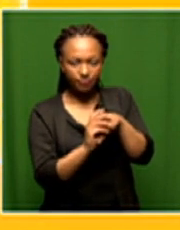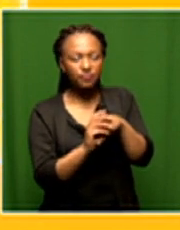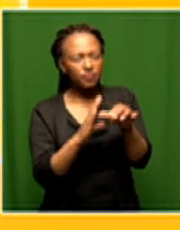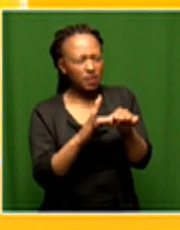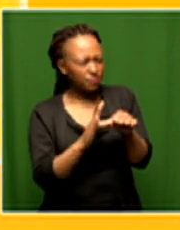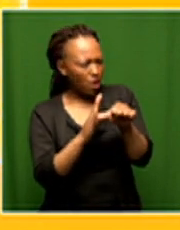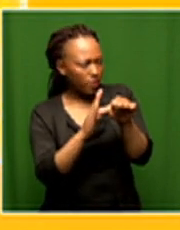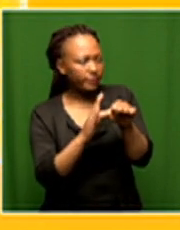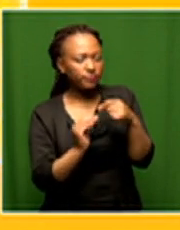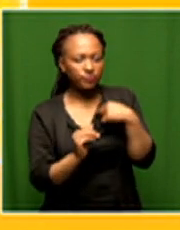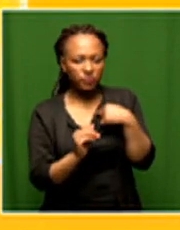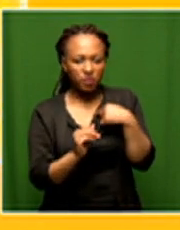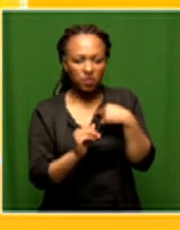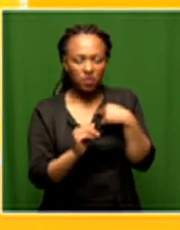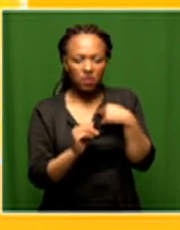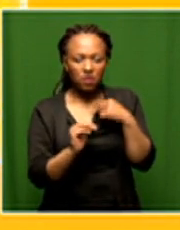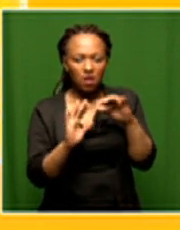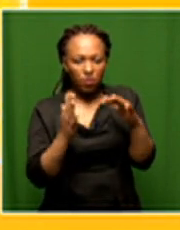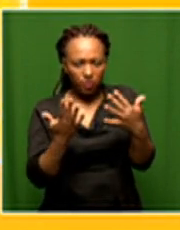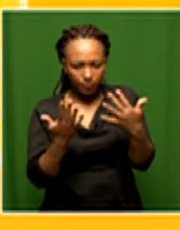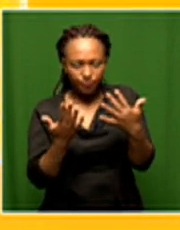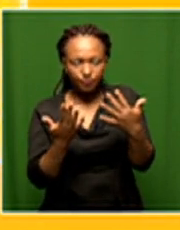to speak to, how